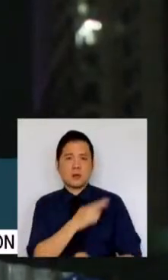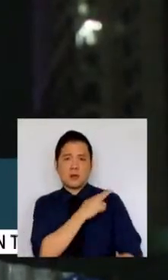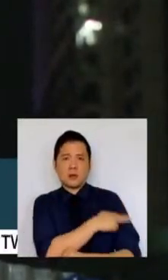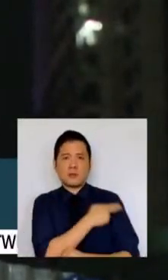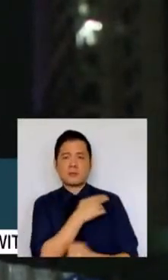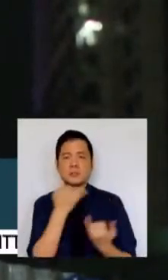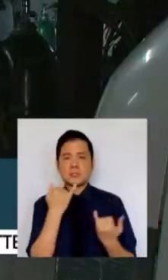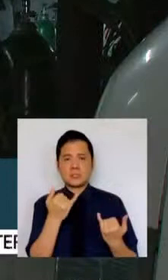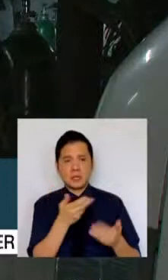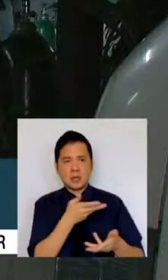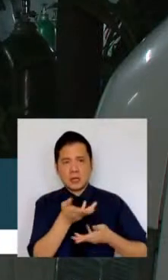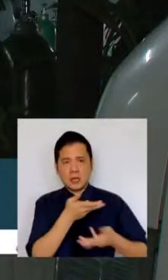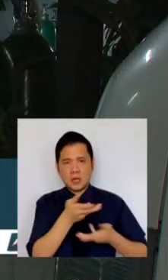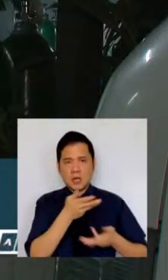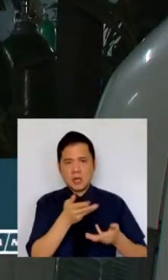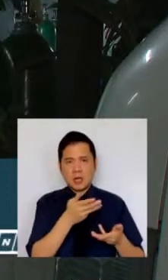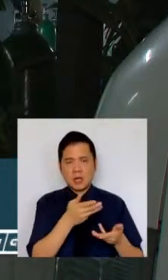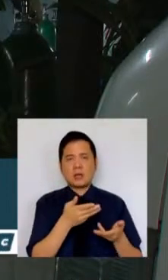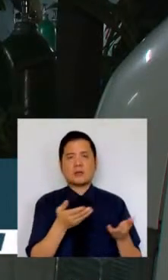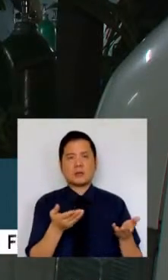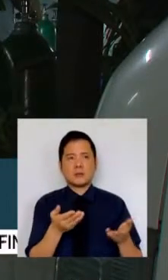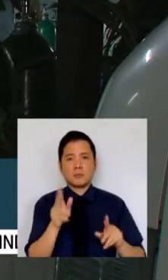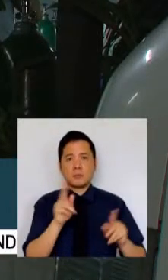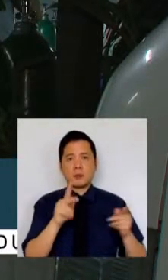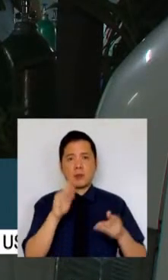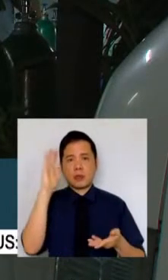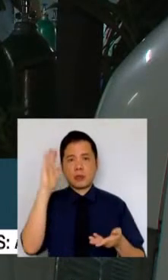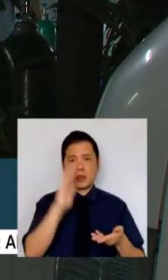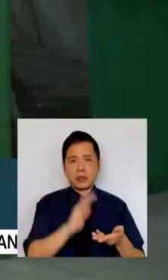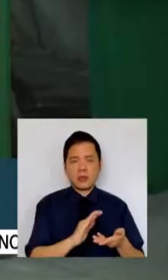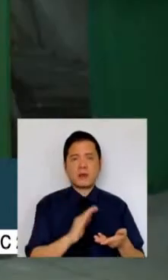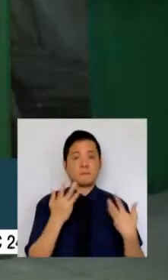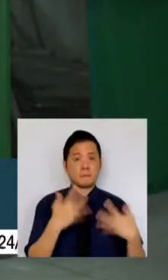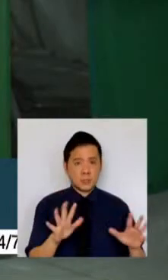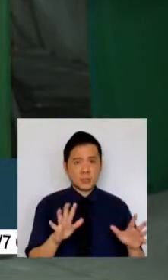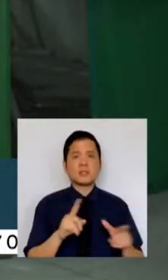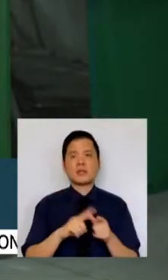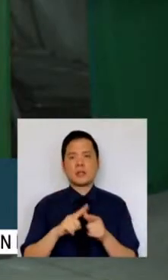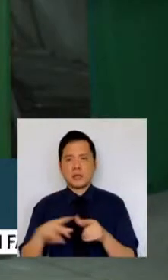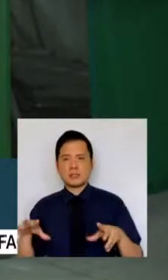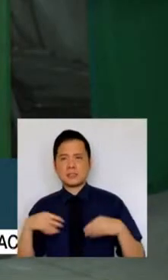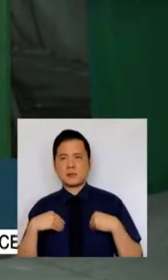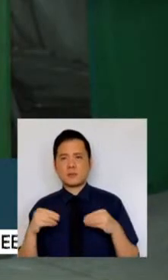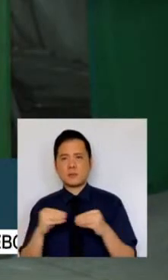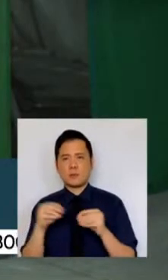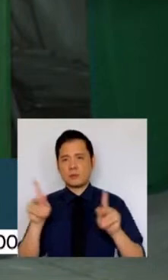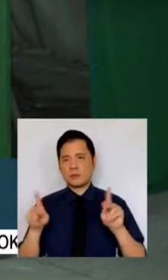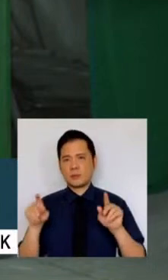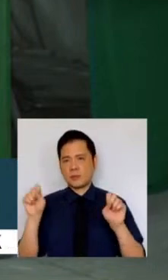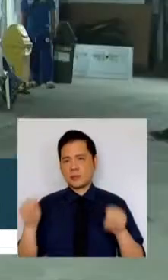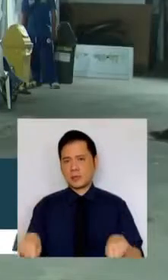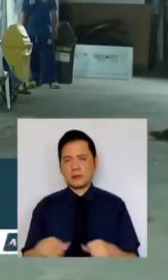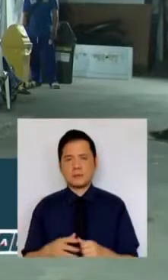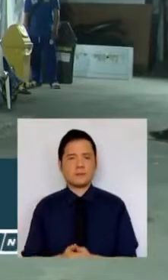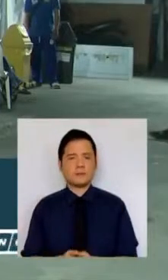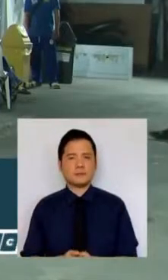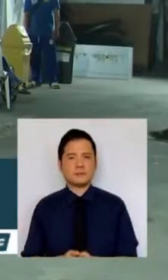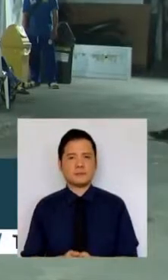the increasing number of coronavirus cases before it can resume accepting more patients. It